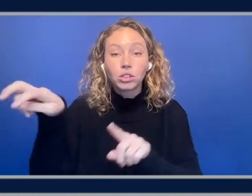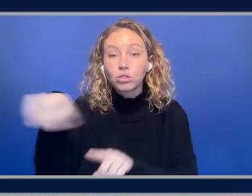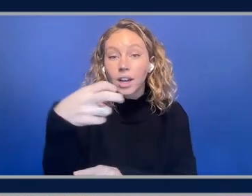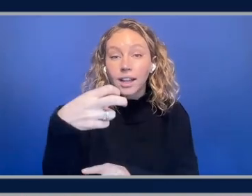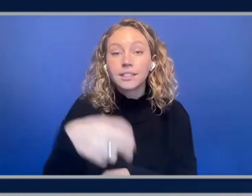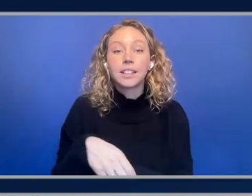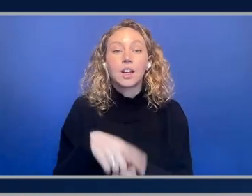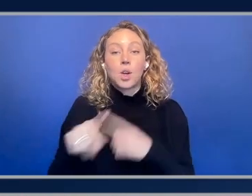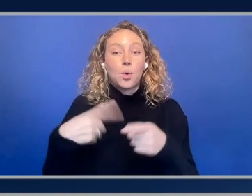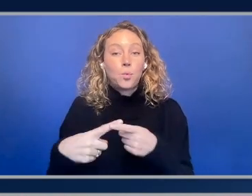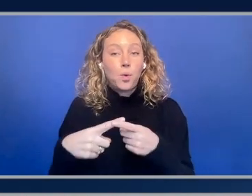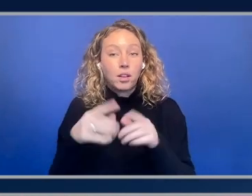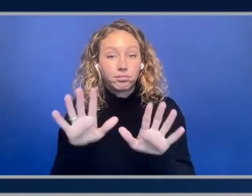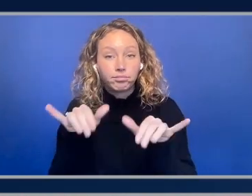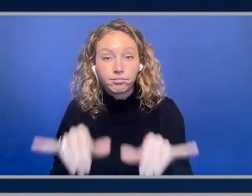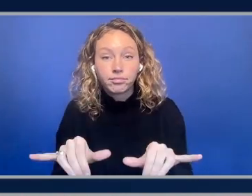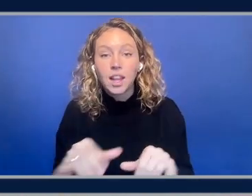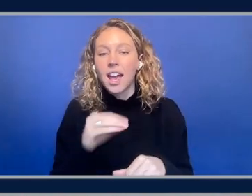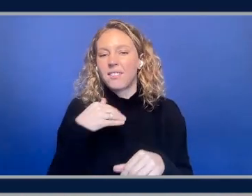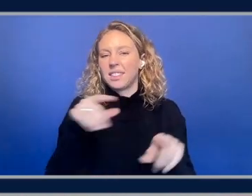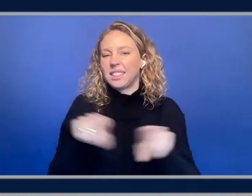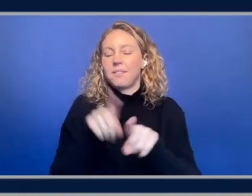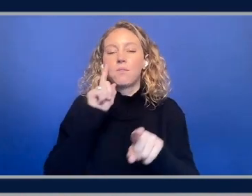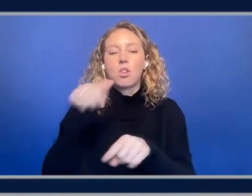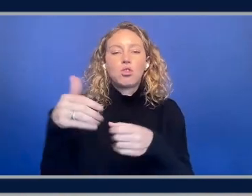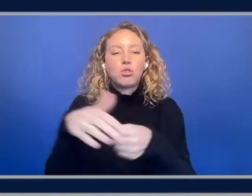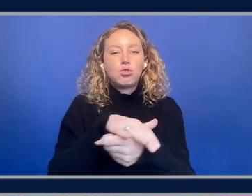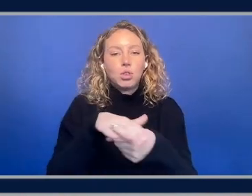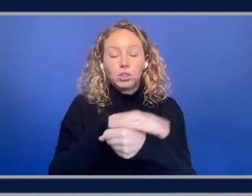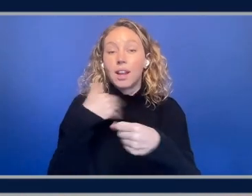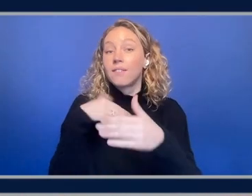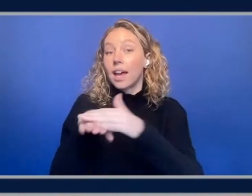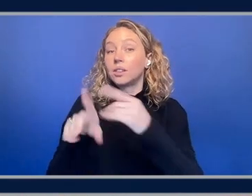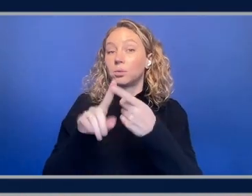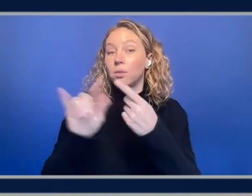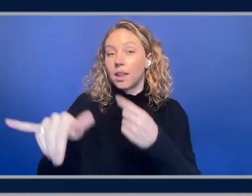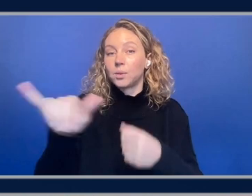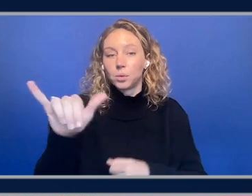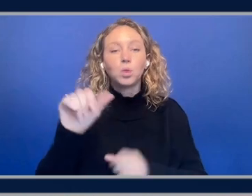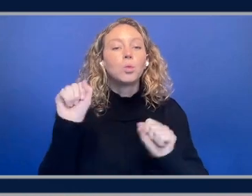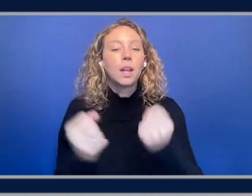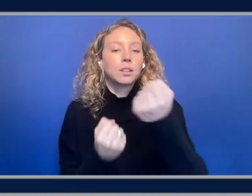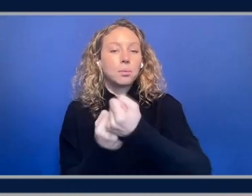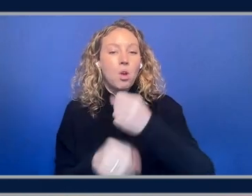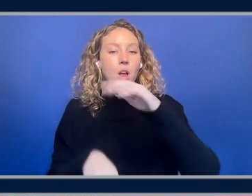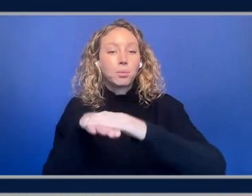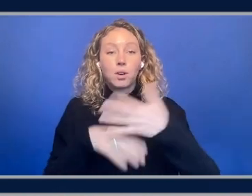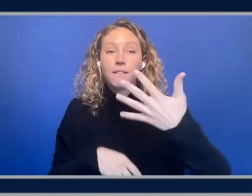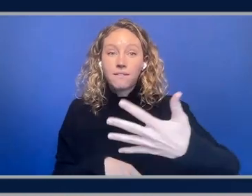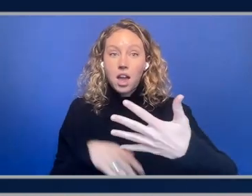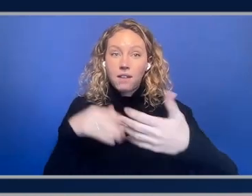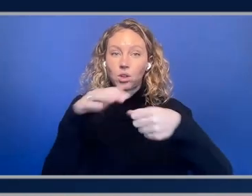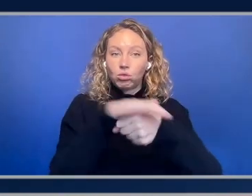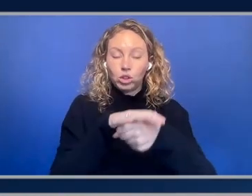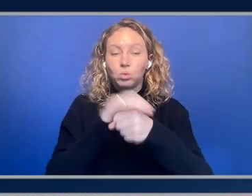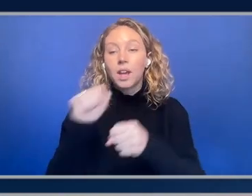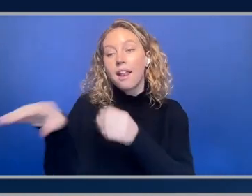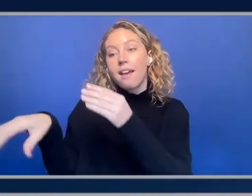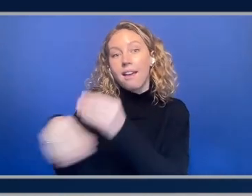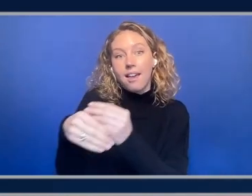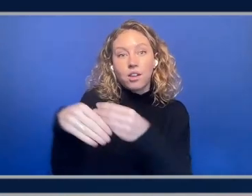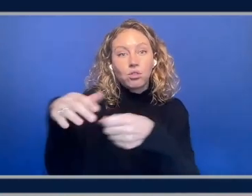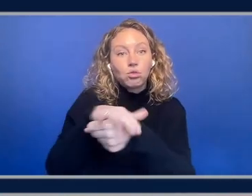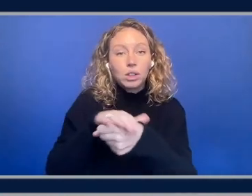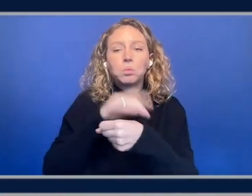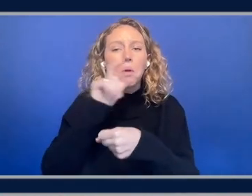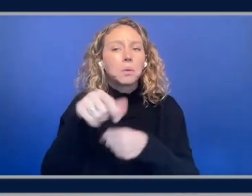and we have the same thing for the other region, and you have an access to the other region too. We support up to 5 regions, Oh, wow. so you could be adding region as you go. You have to decide